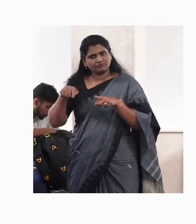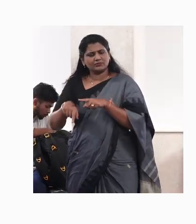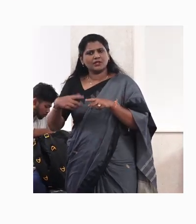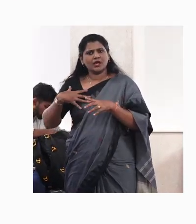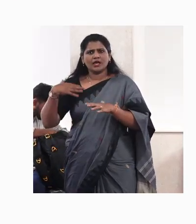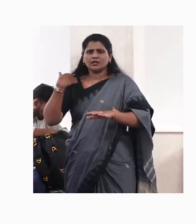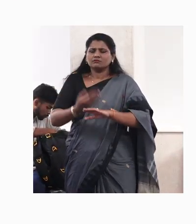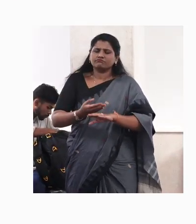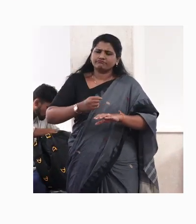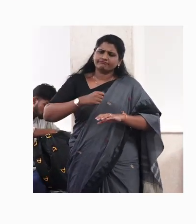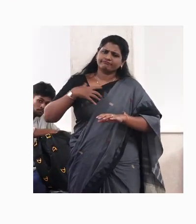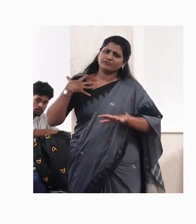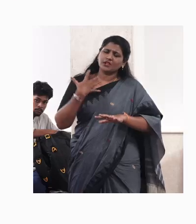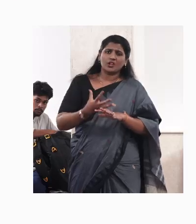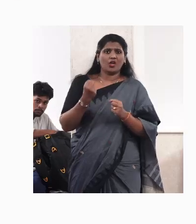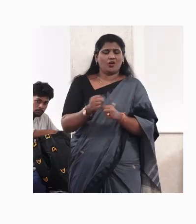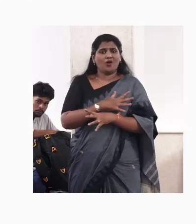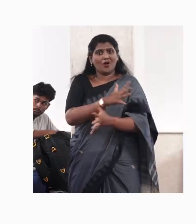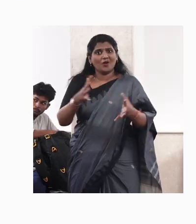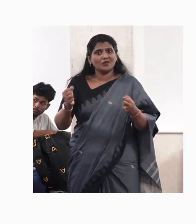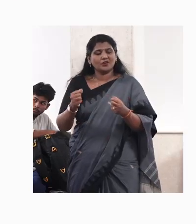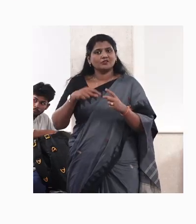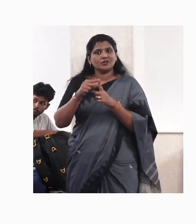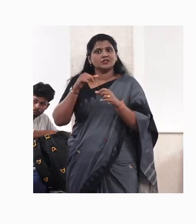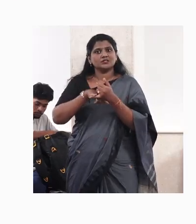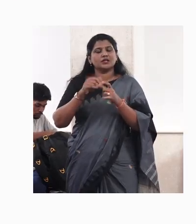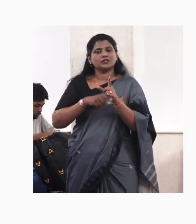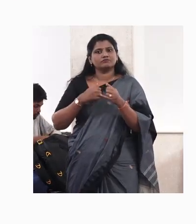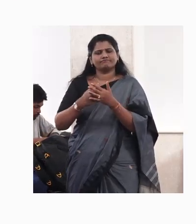of psychotherapeutic approach, of course. In a basically very